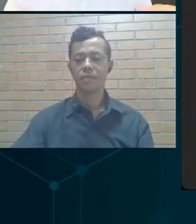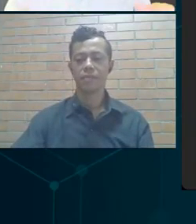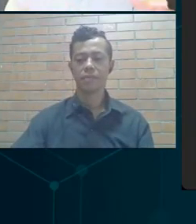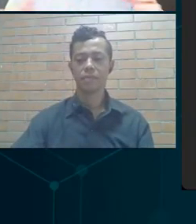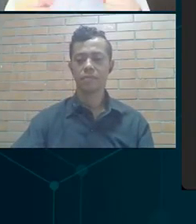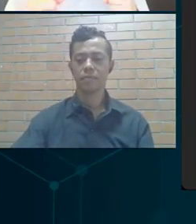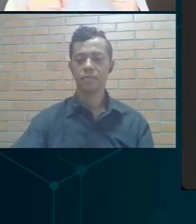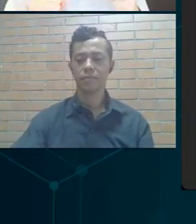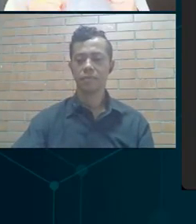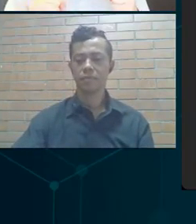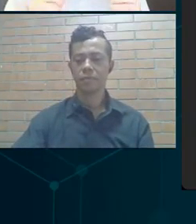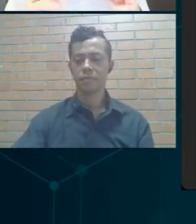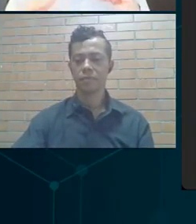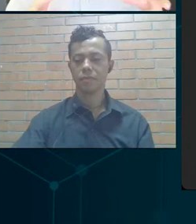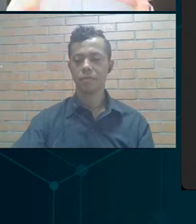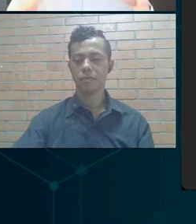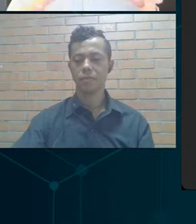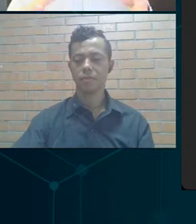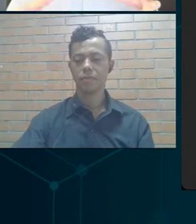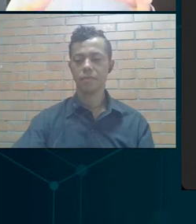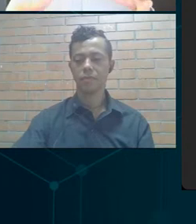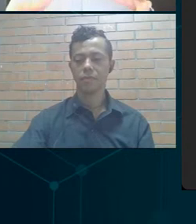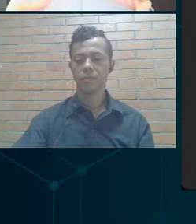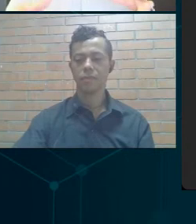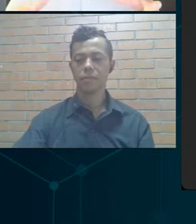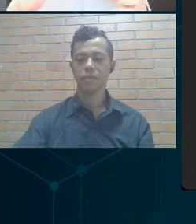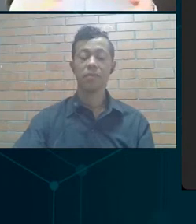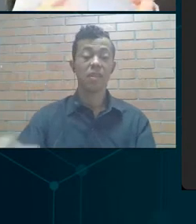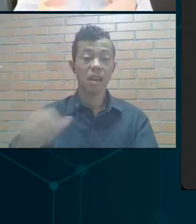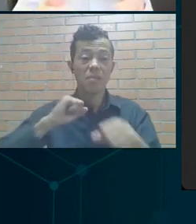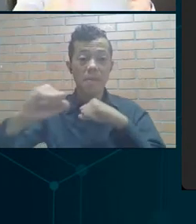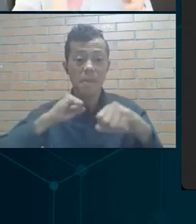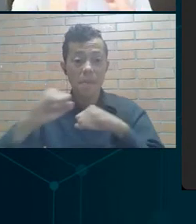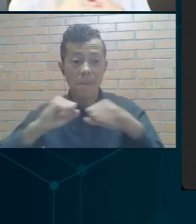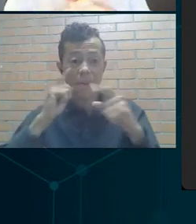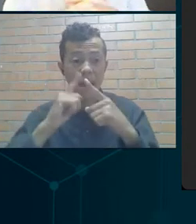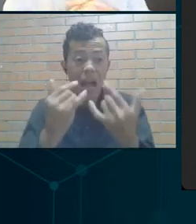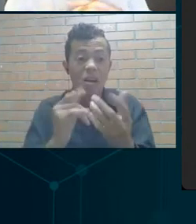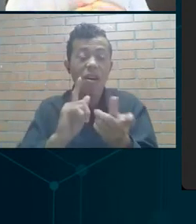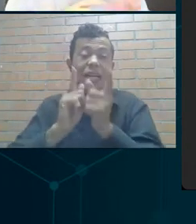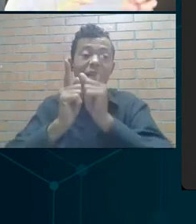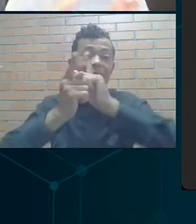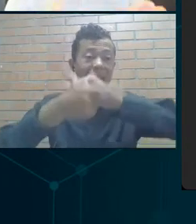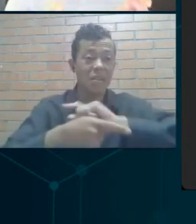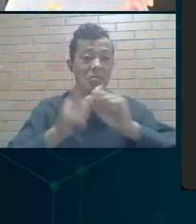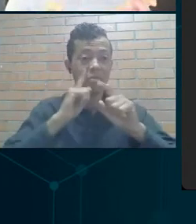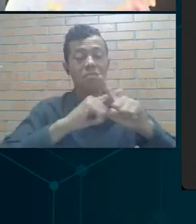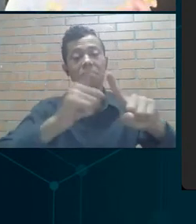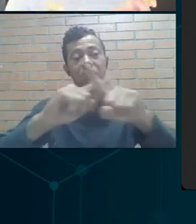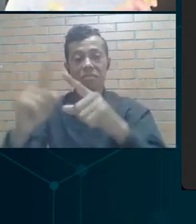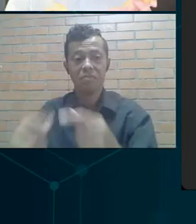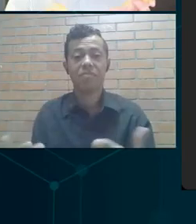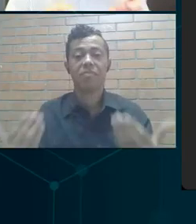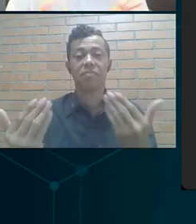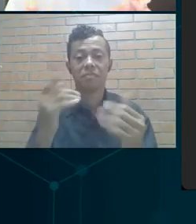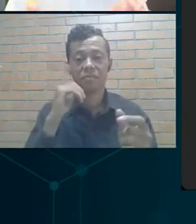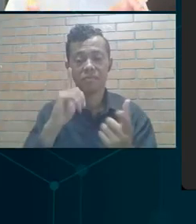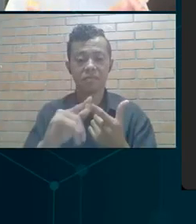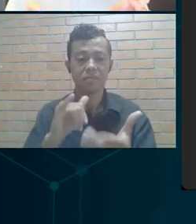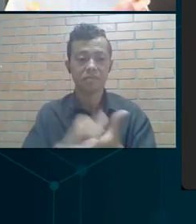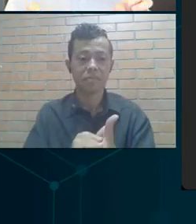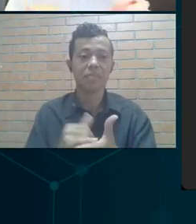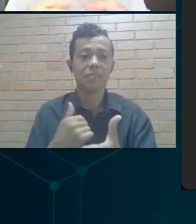capital expenditures. And it's a very different world, right? And some of it there is captured by the cloud model. And the